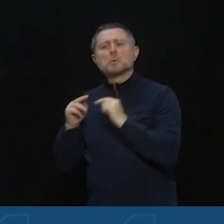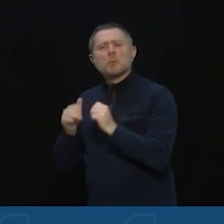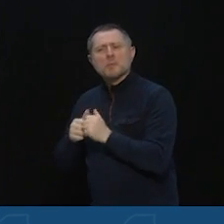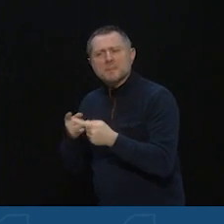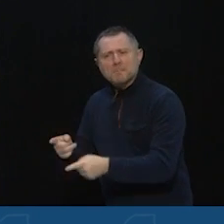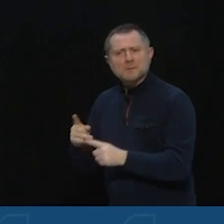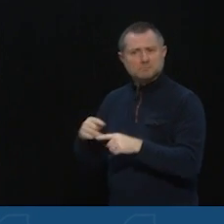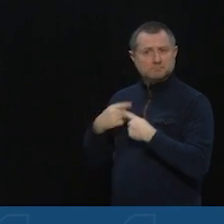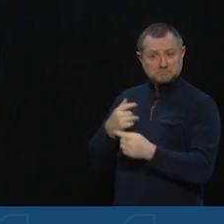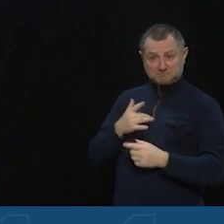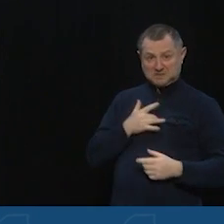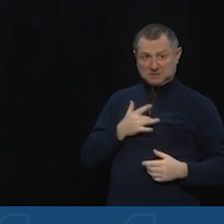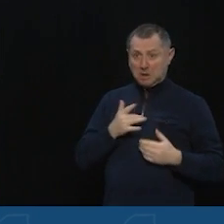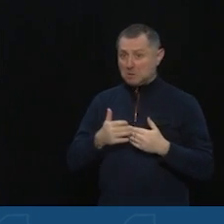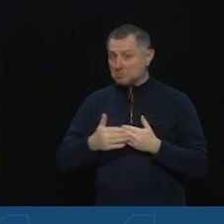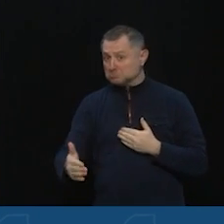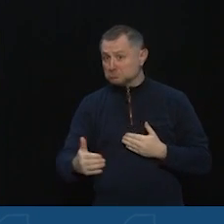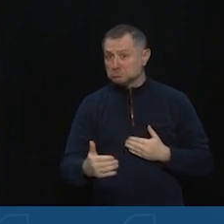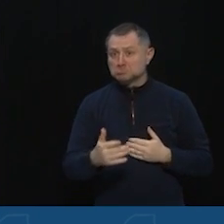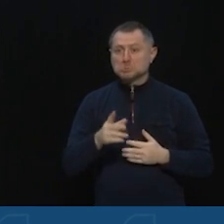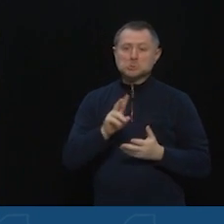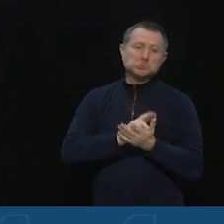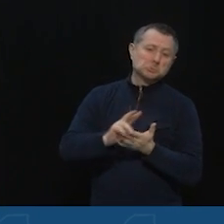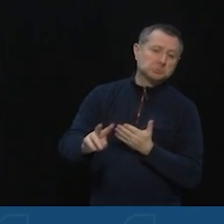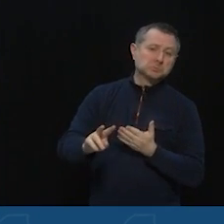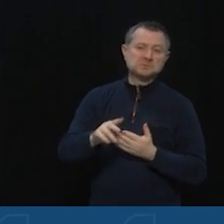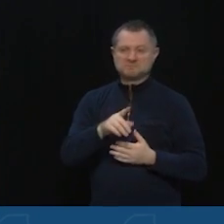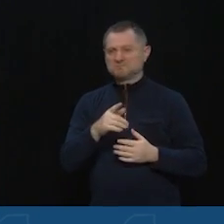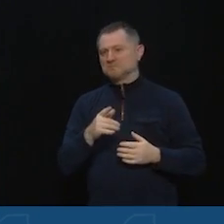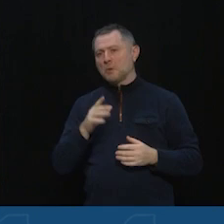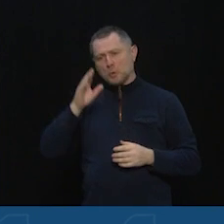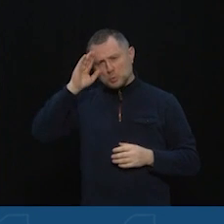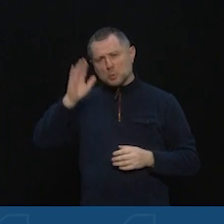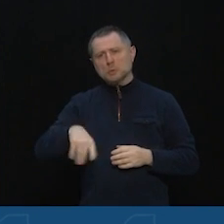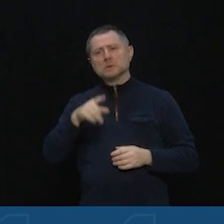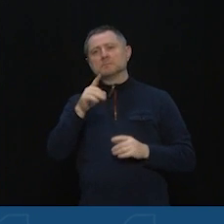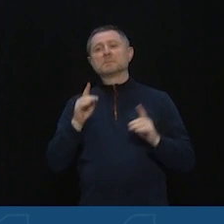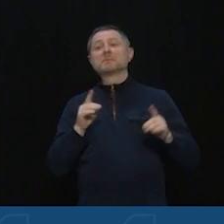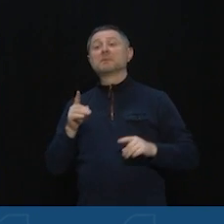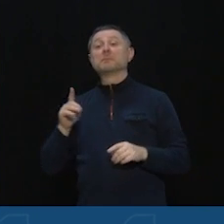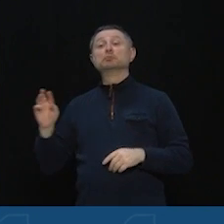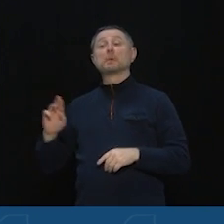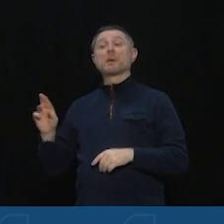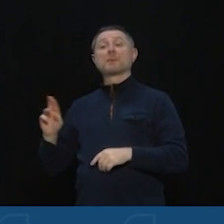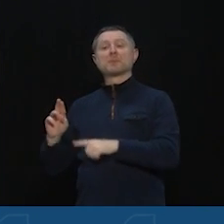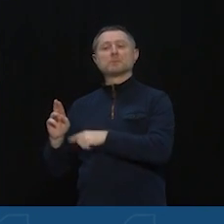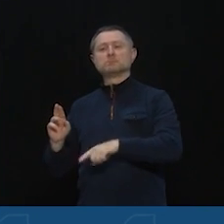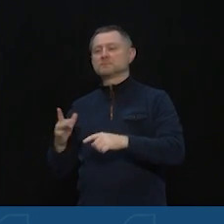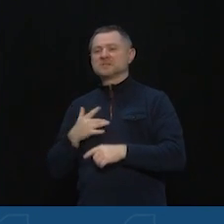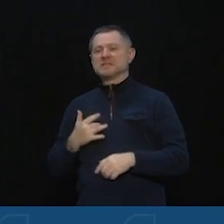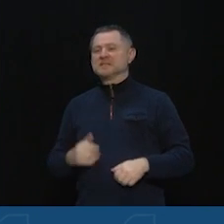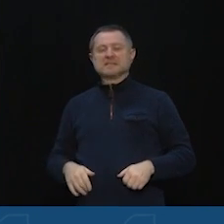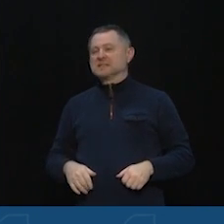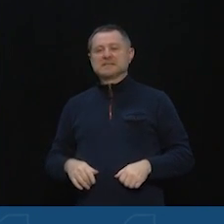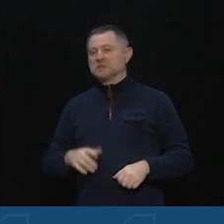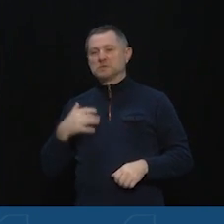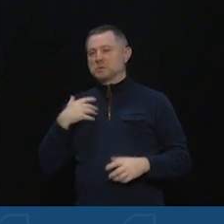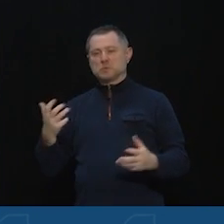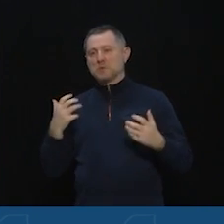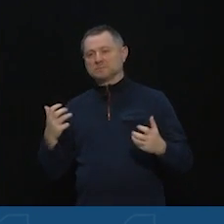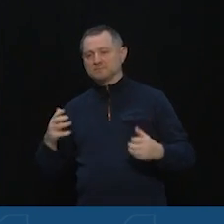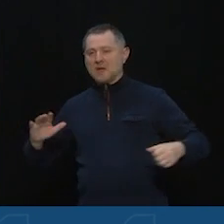this next week and a half, considering that, people on the Republican side of things have said that they want to have a complete and